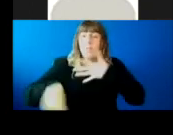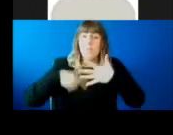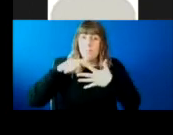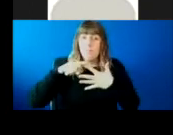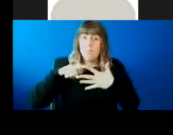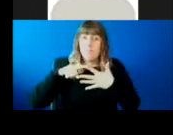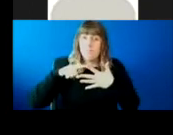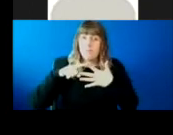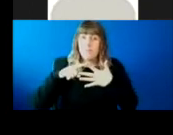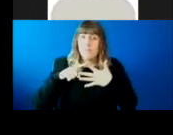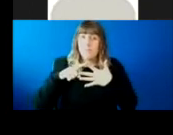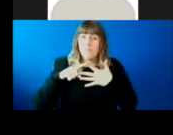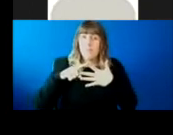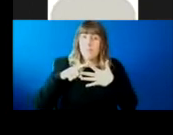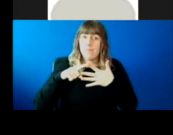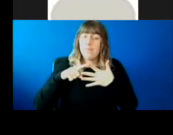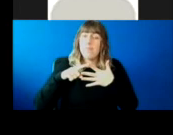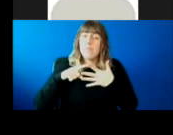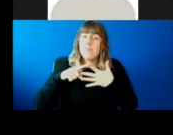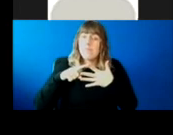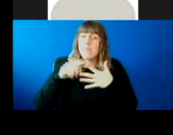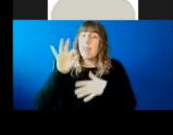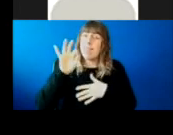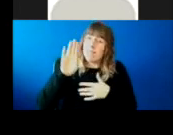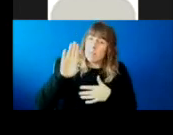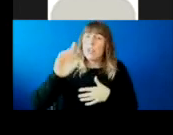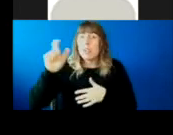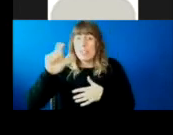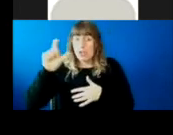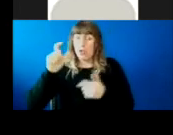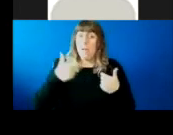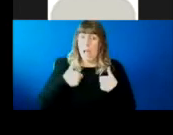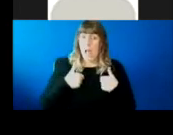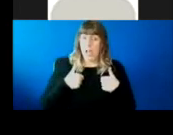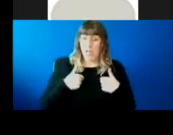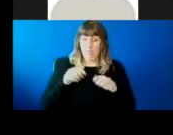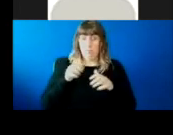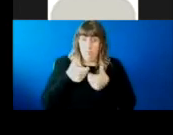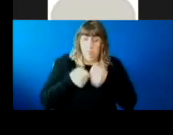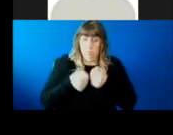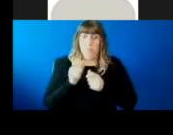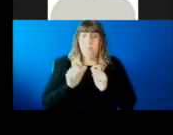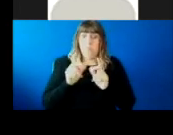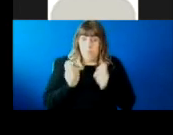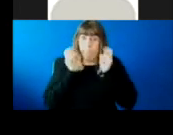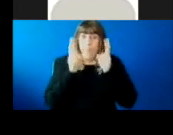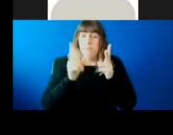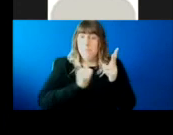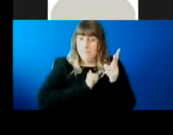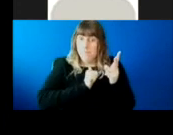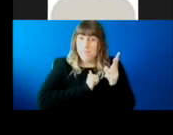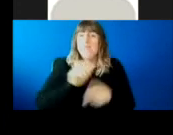of uploaded natively to Facebook or Instagram gets favored. So that means instead